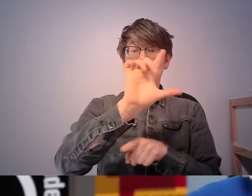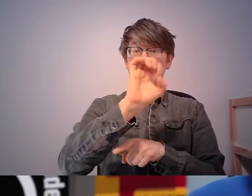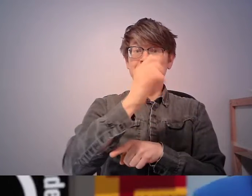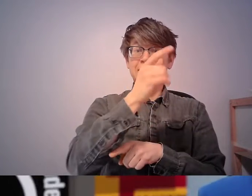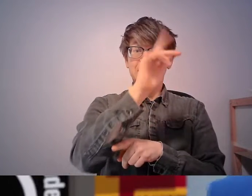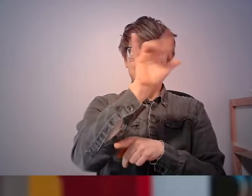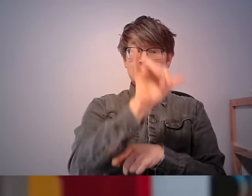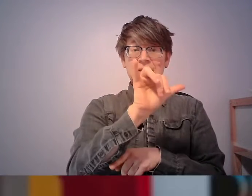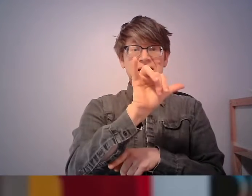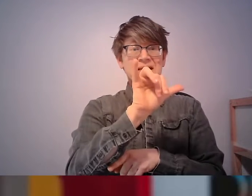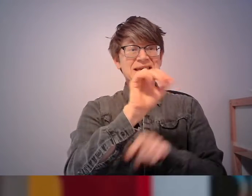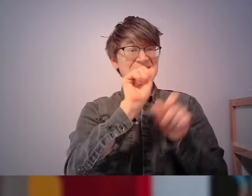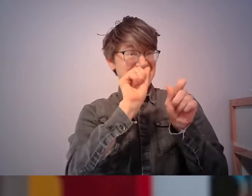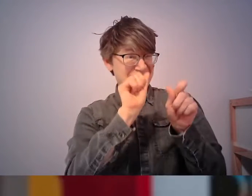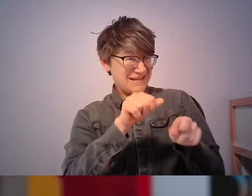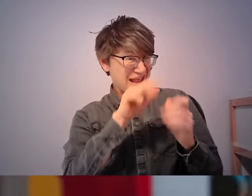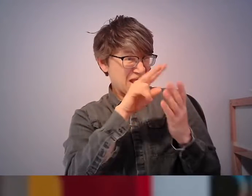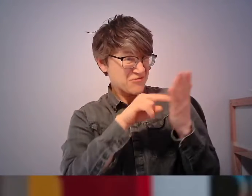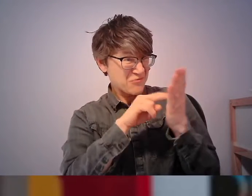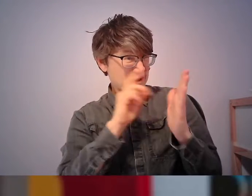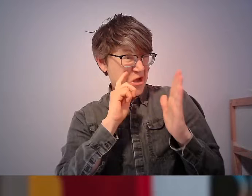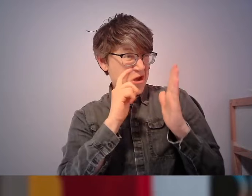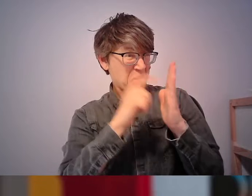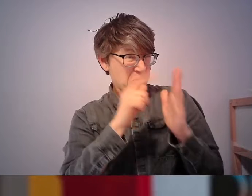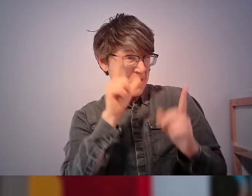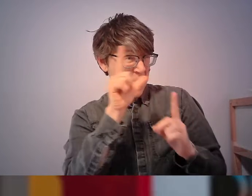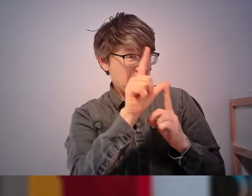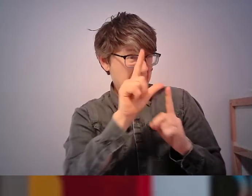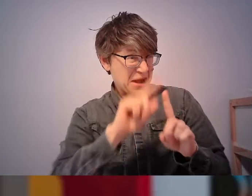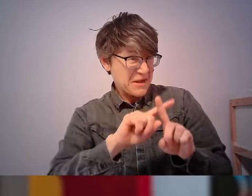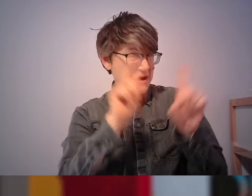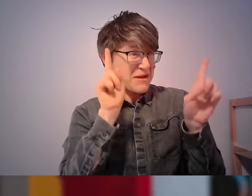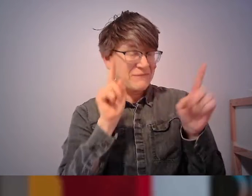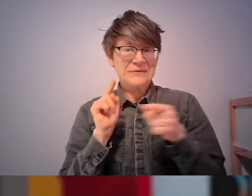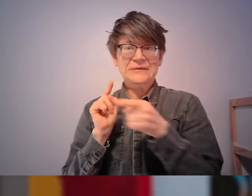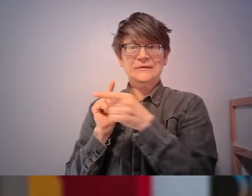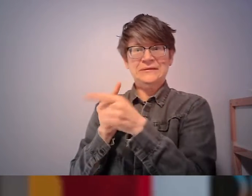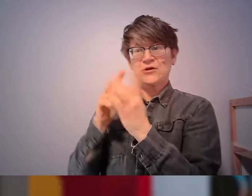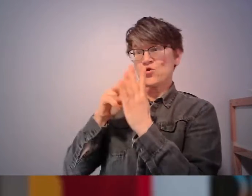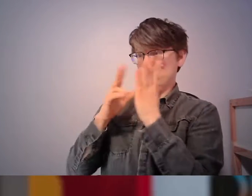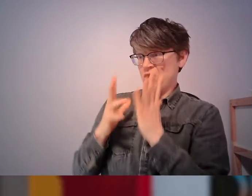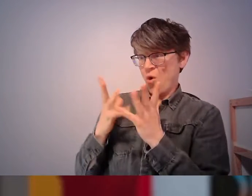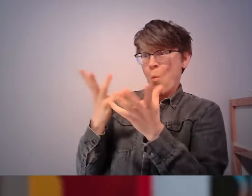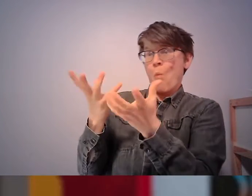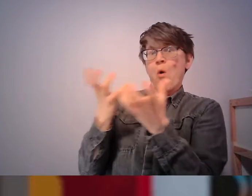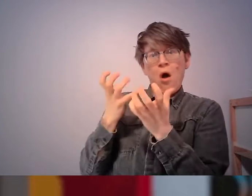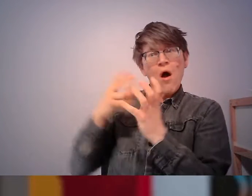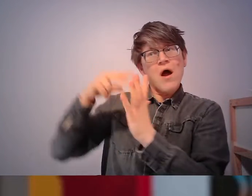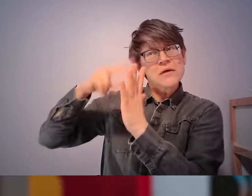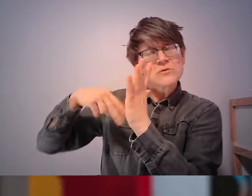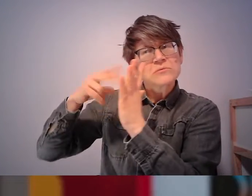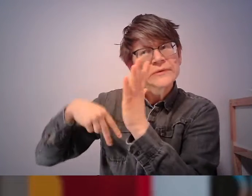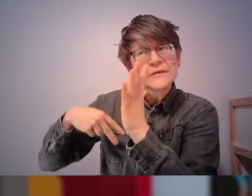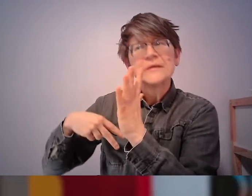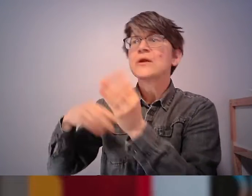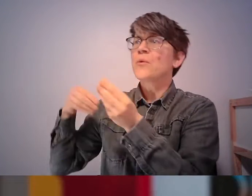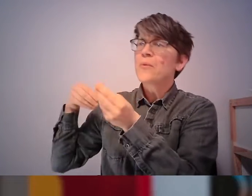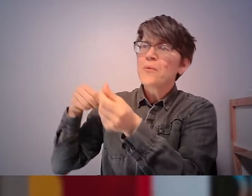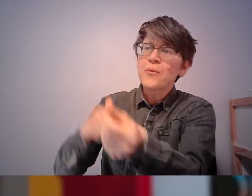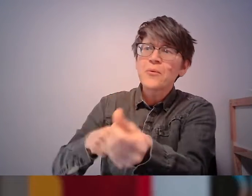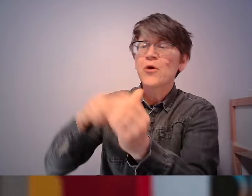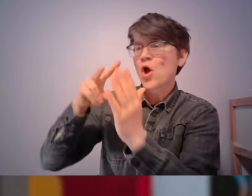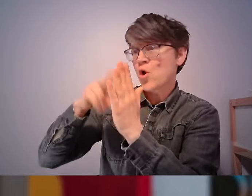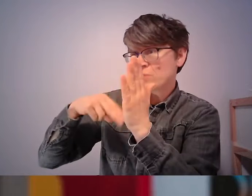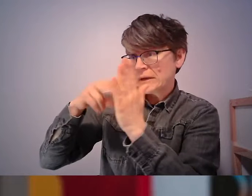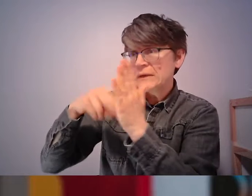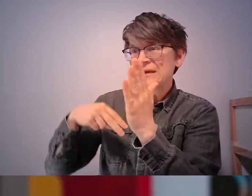read the text, and readability measures how much the reader wants to read the text. And remember that you have the power to